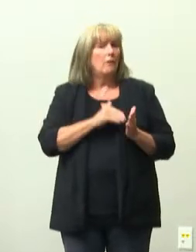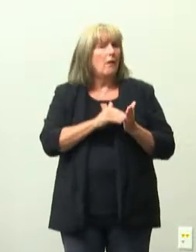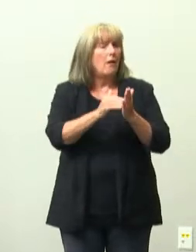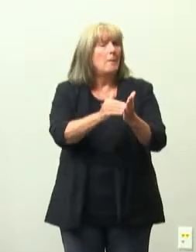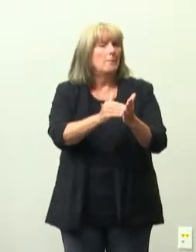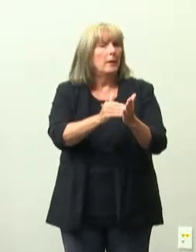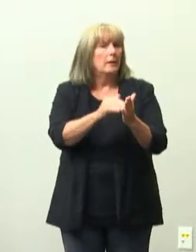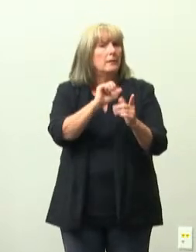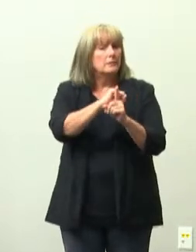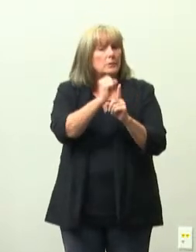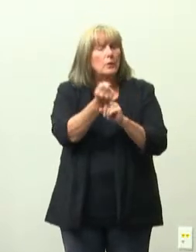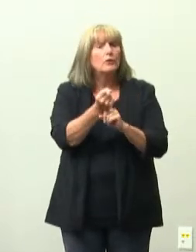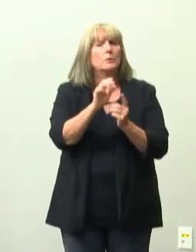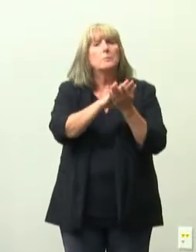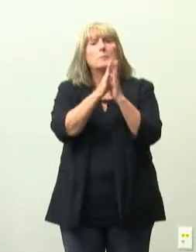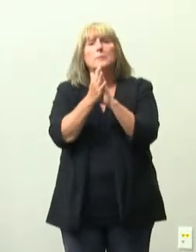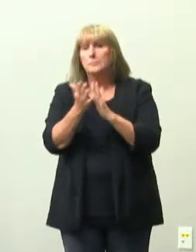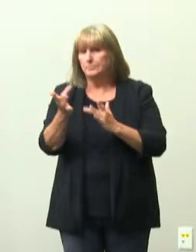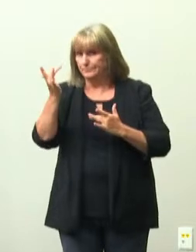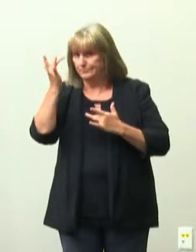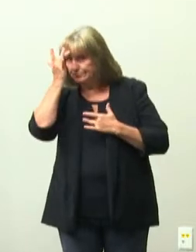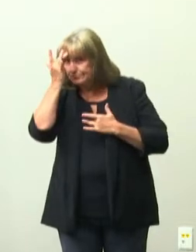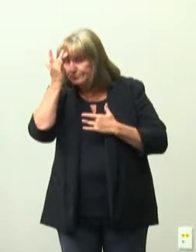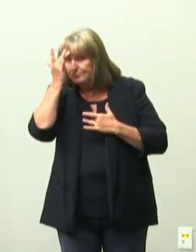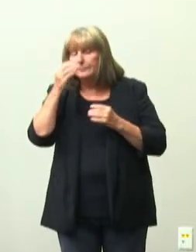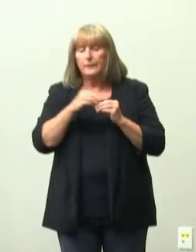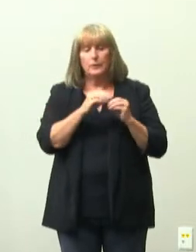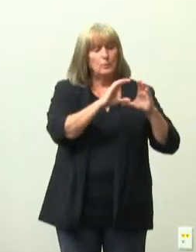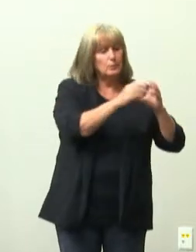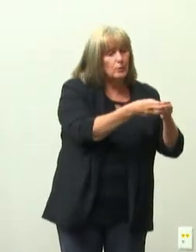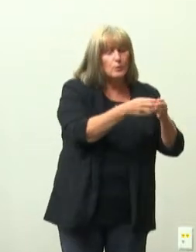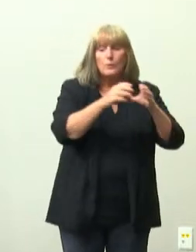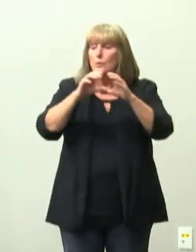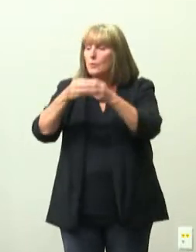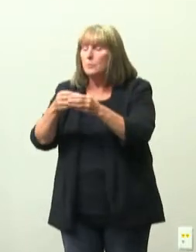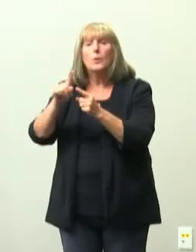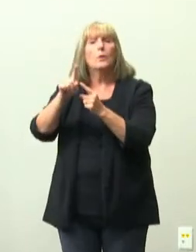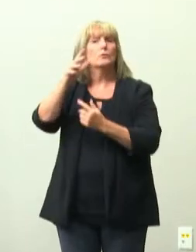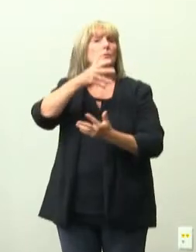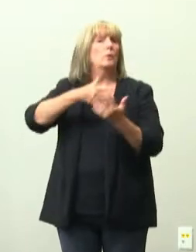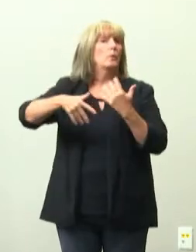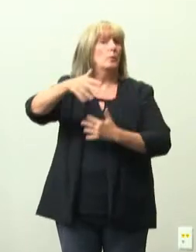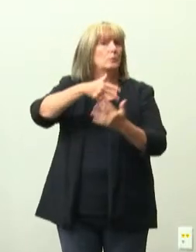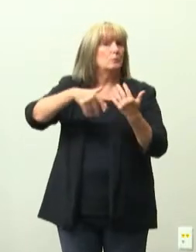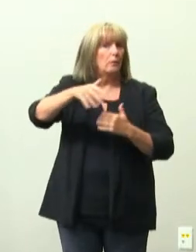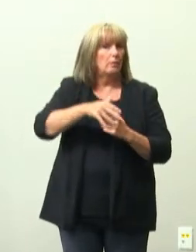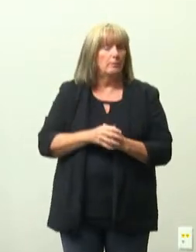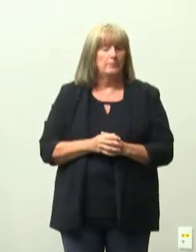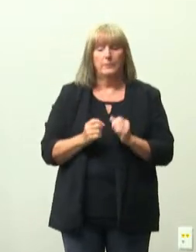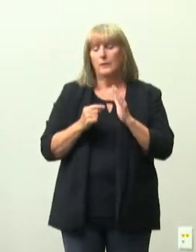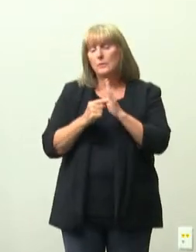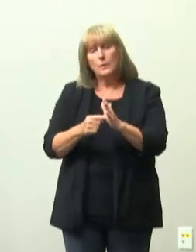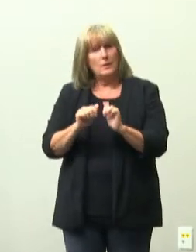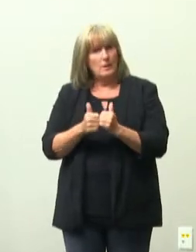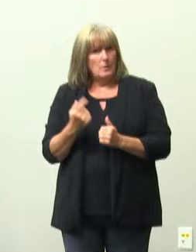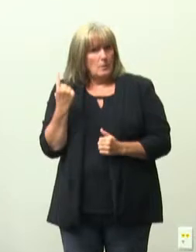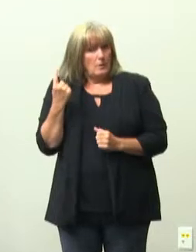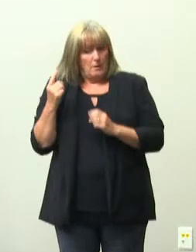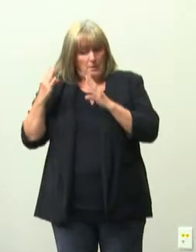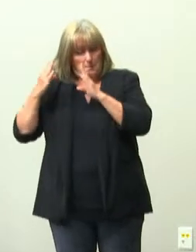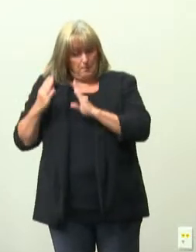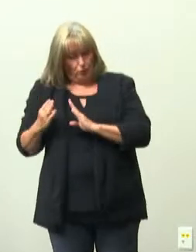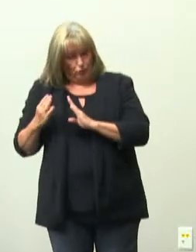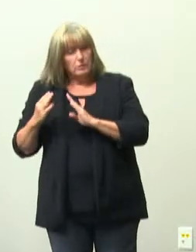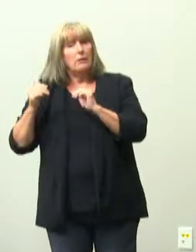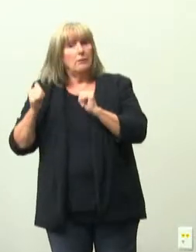people becoming infected in group and social settings. They also demonstrate how one person being